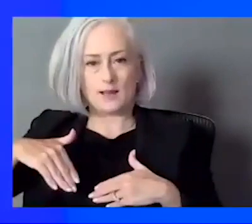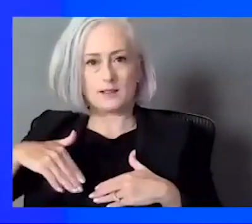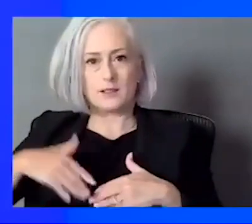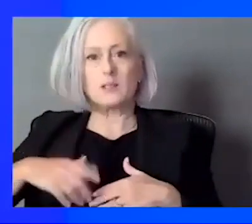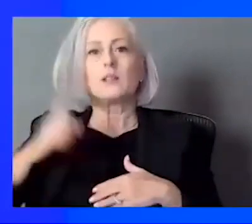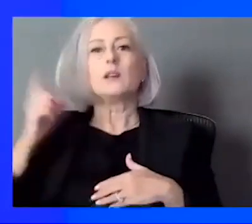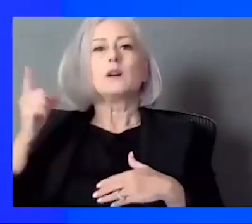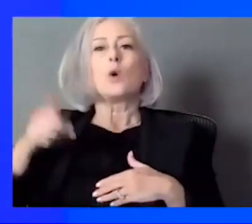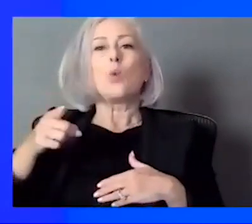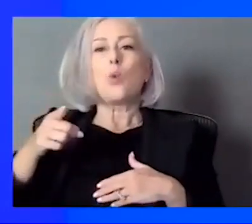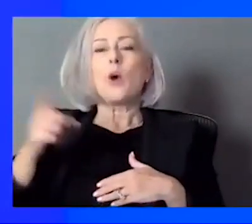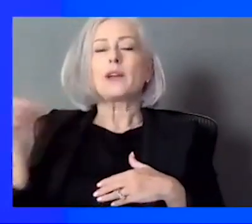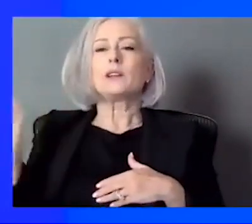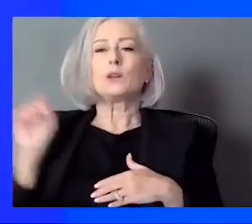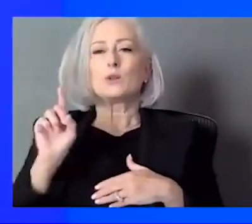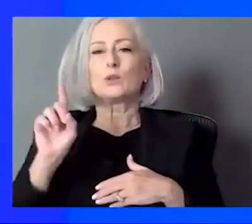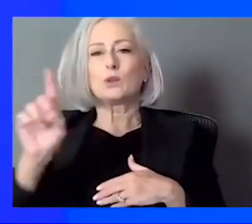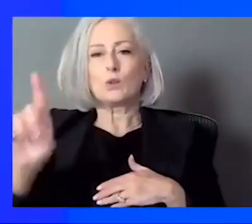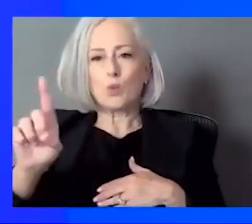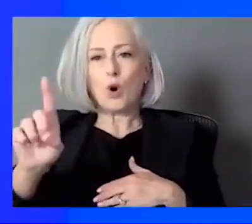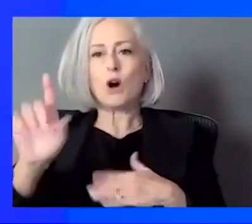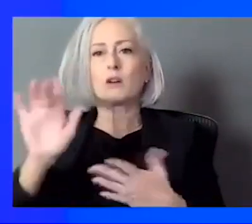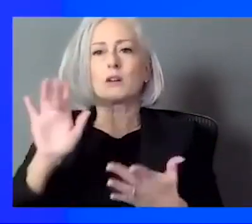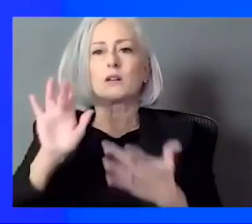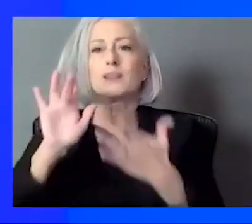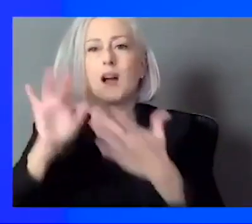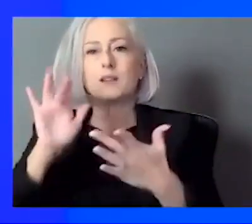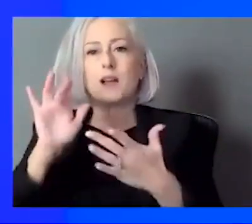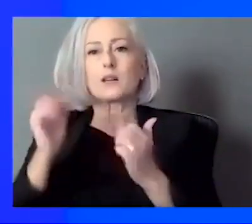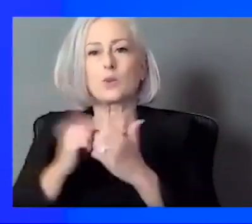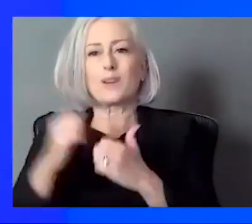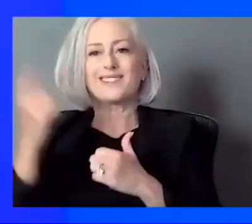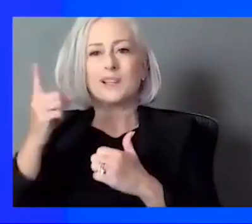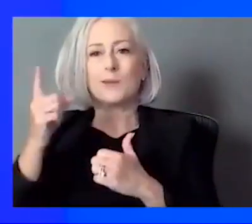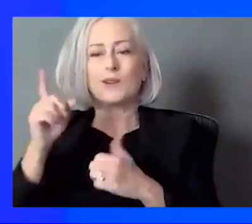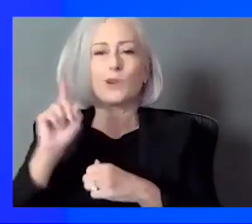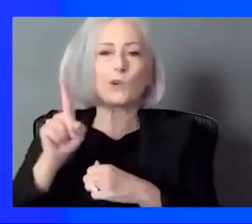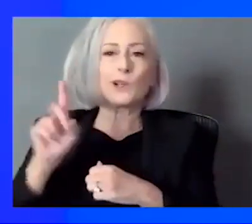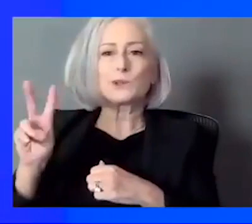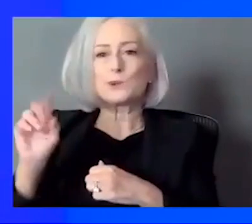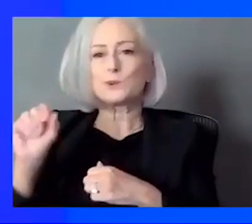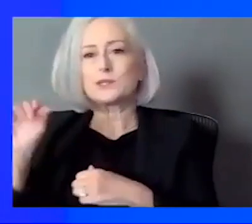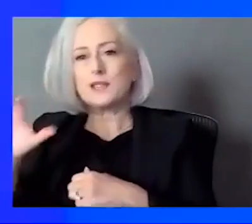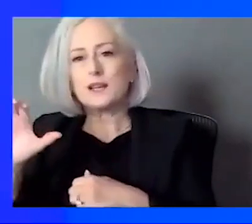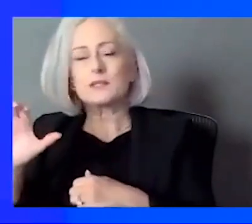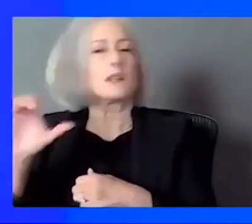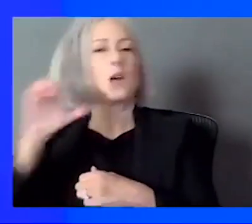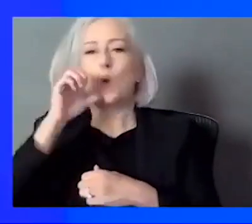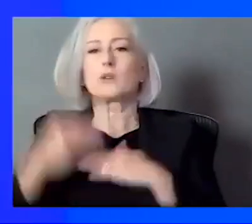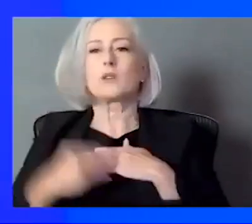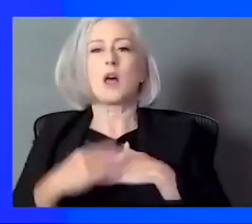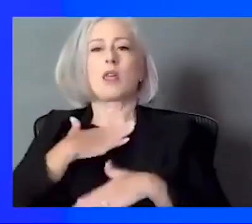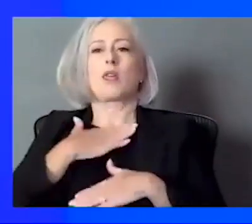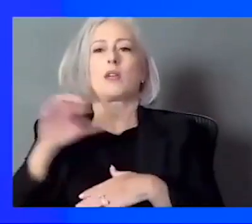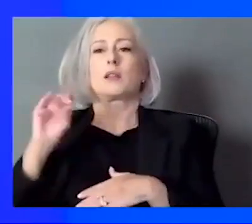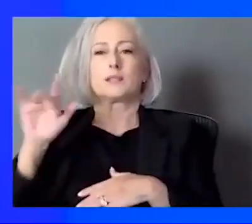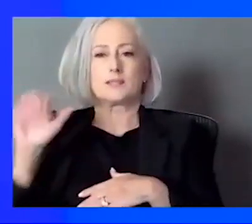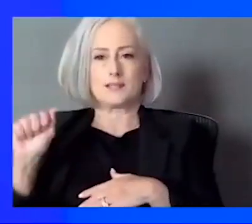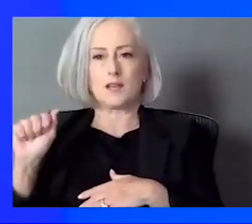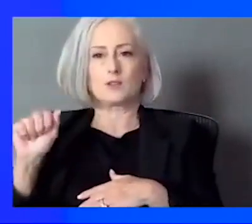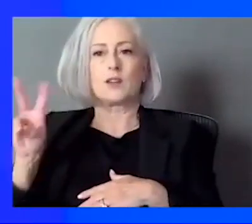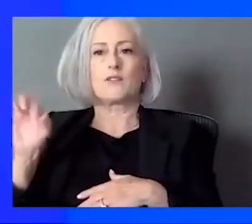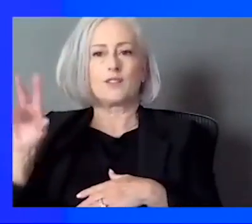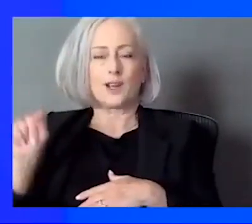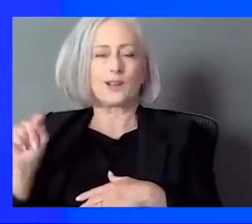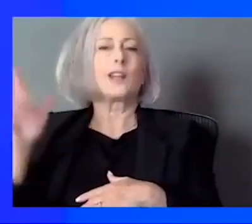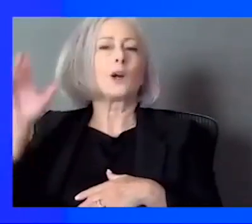in contact with somebody for a few seconds isn't going to give you the Delta variant. That has been circulating as